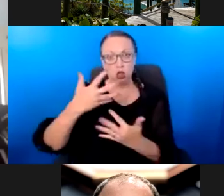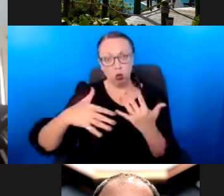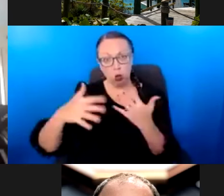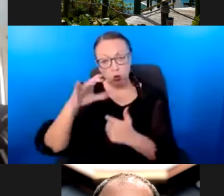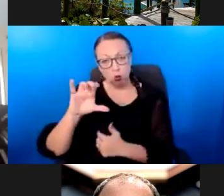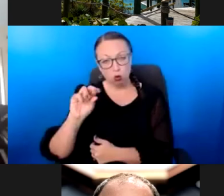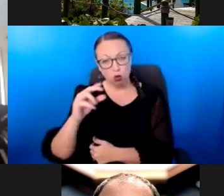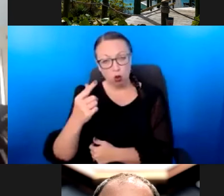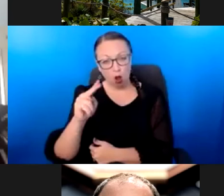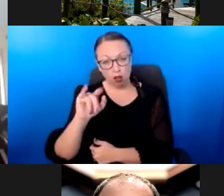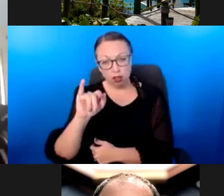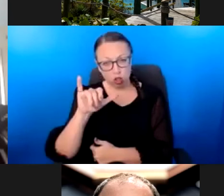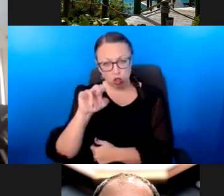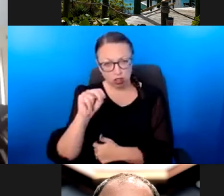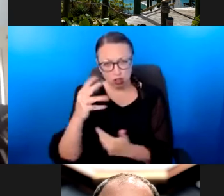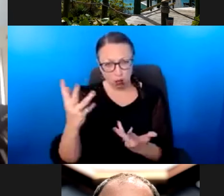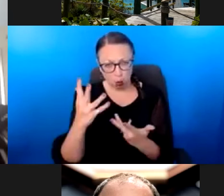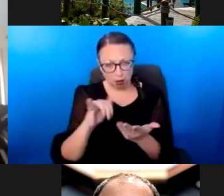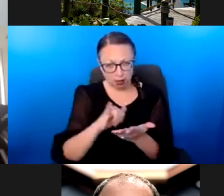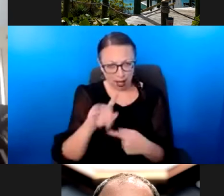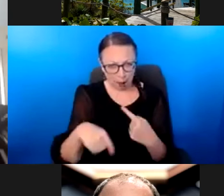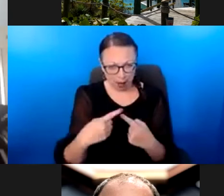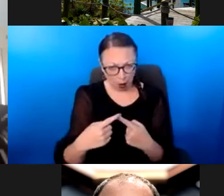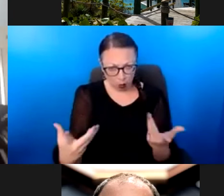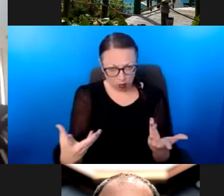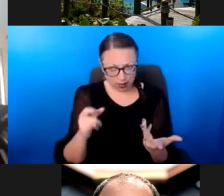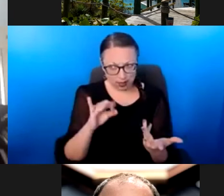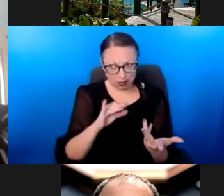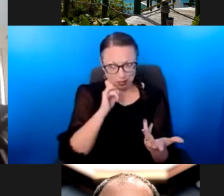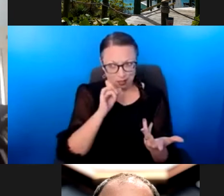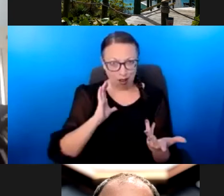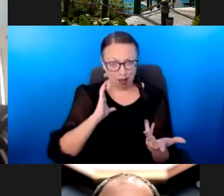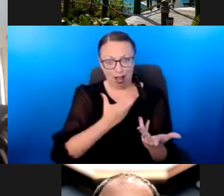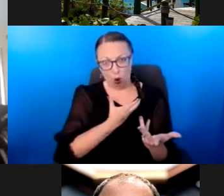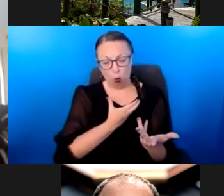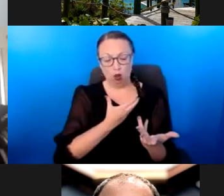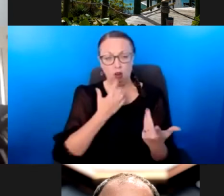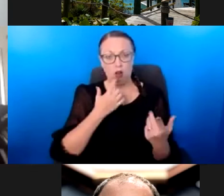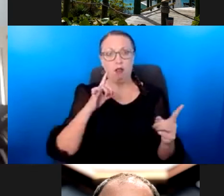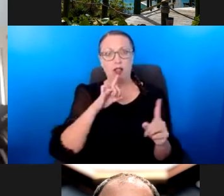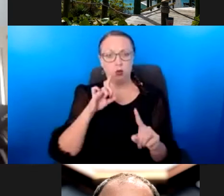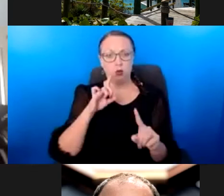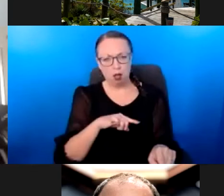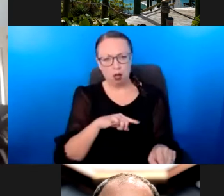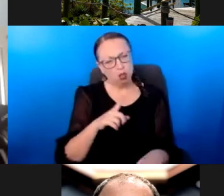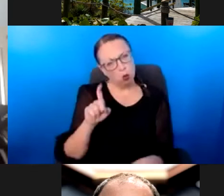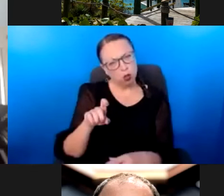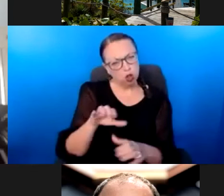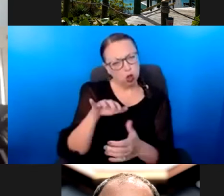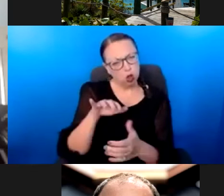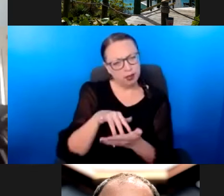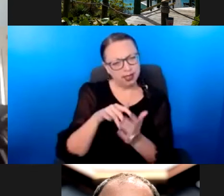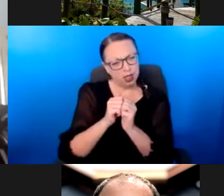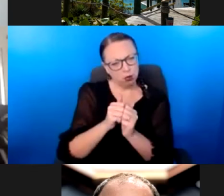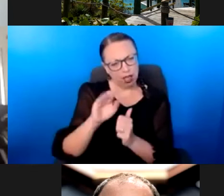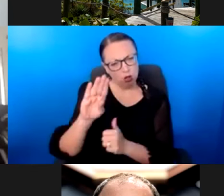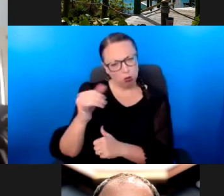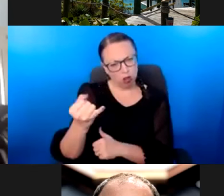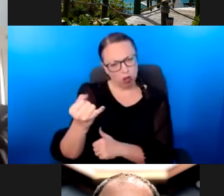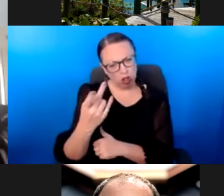all about if not our affective response? So we should do a study together, BJ, kind